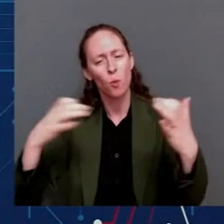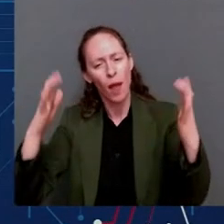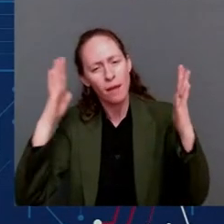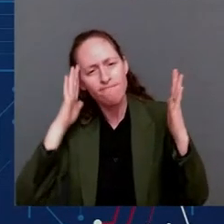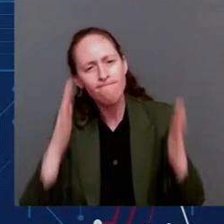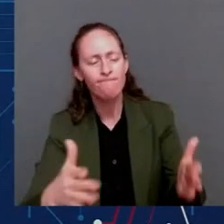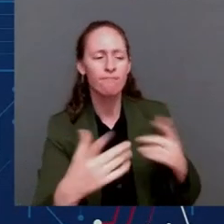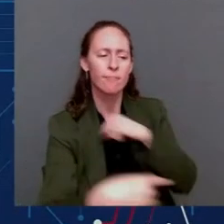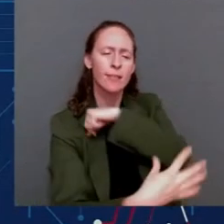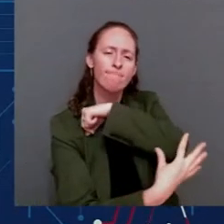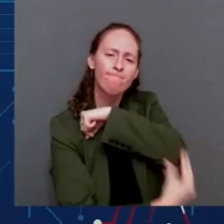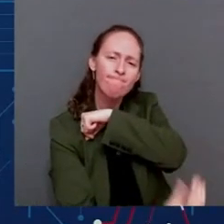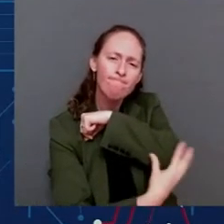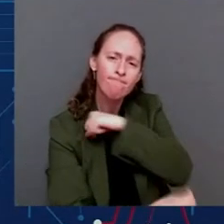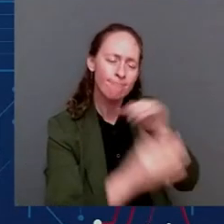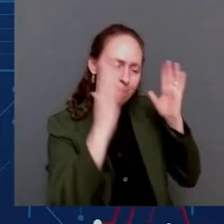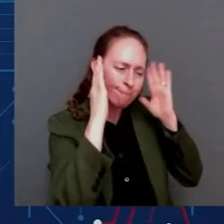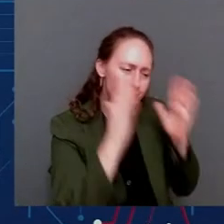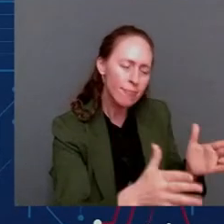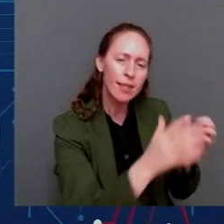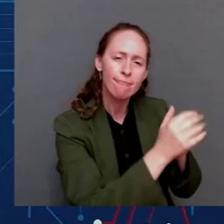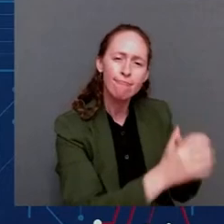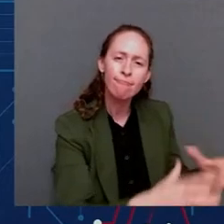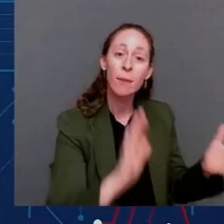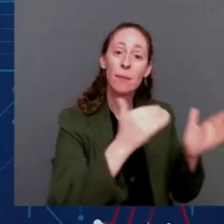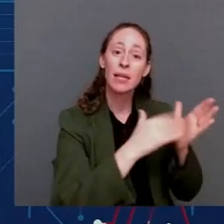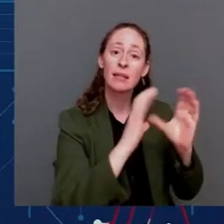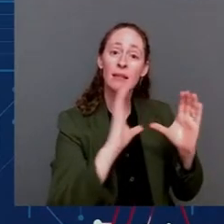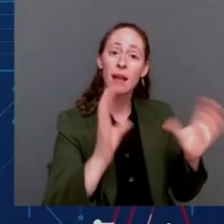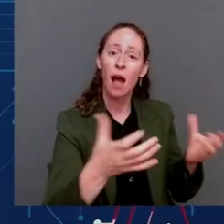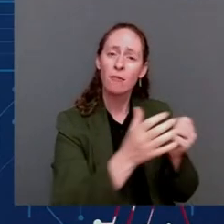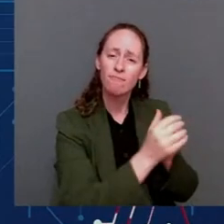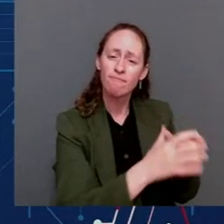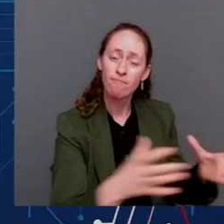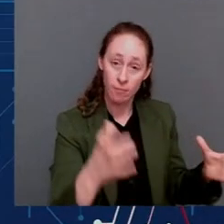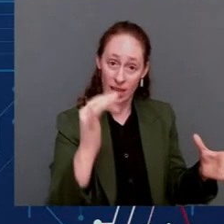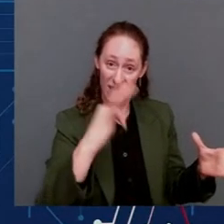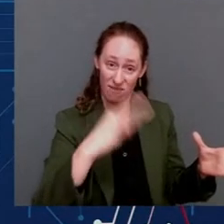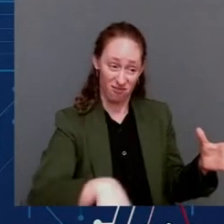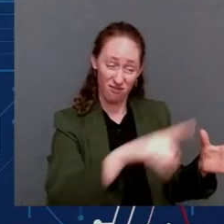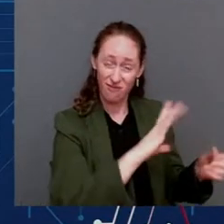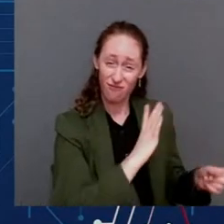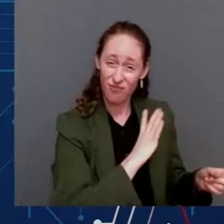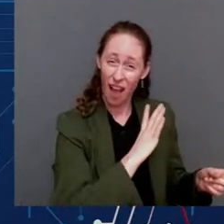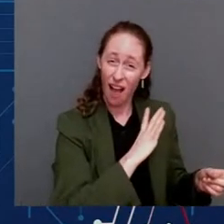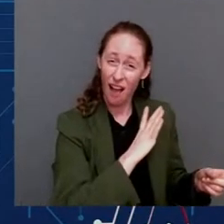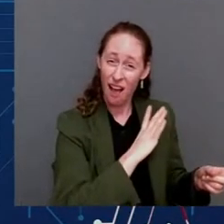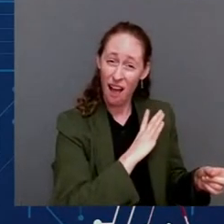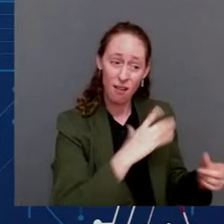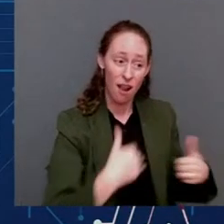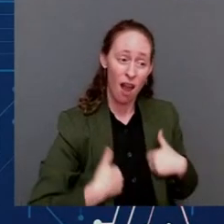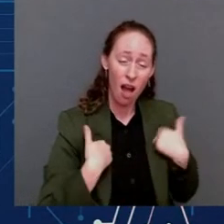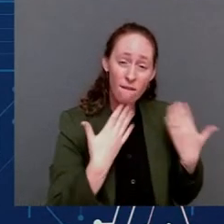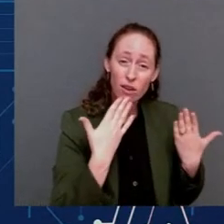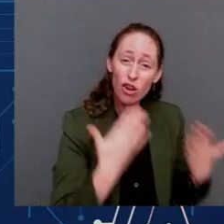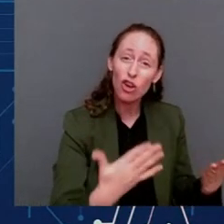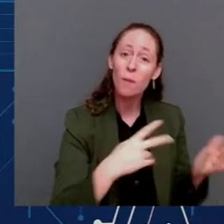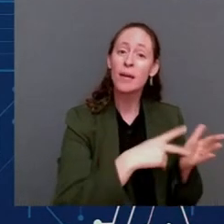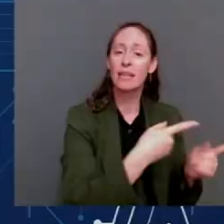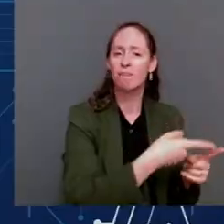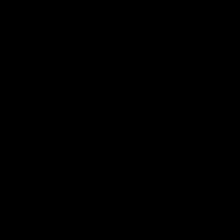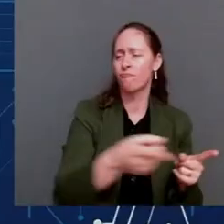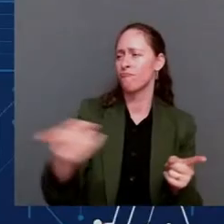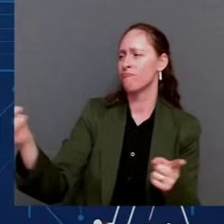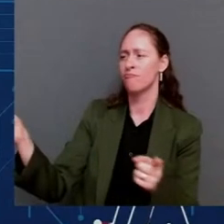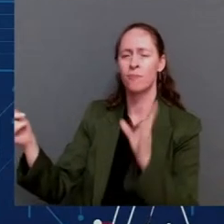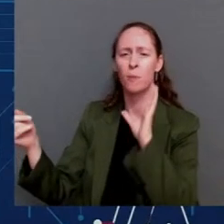The wealthy do very well, everyone does well. And, I think that's one of the things that excites me